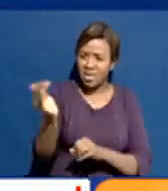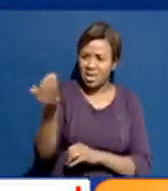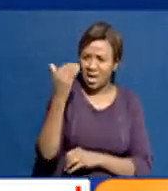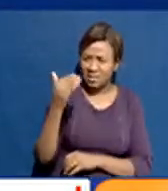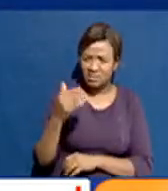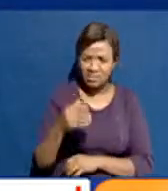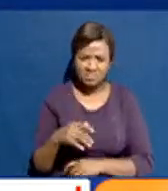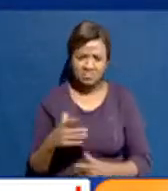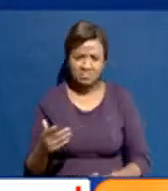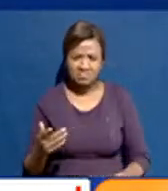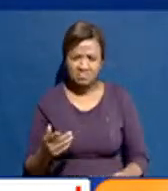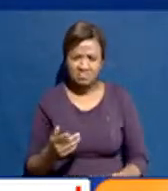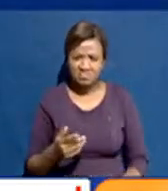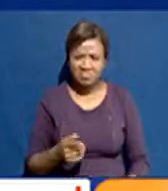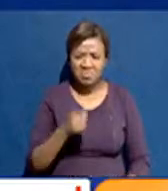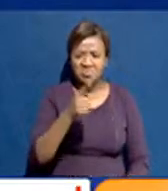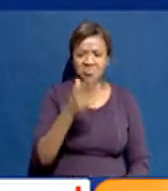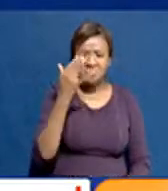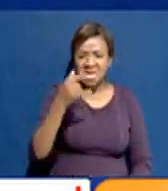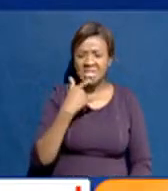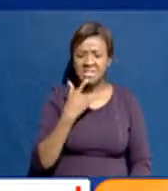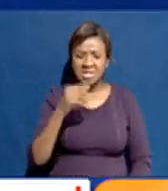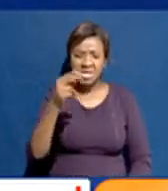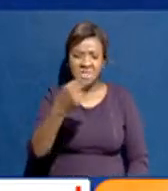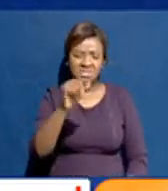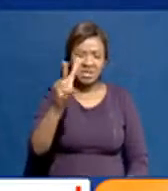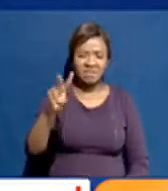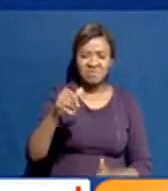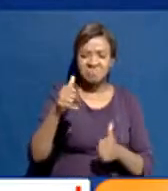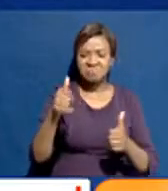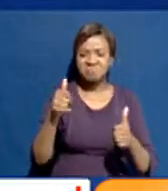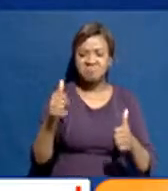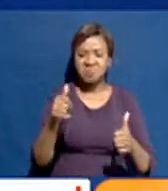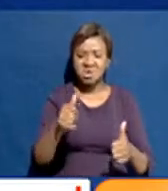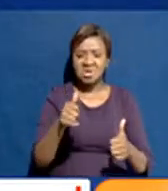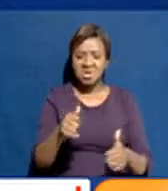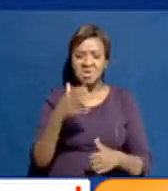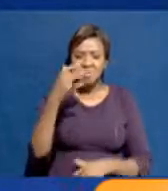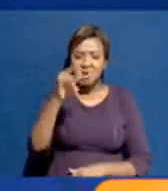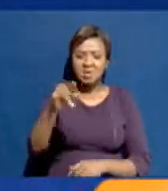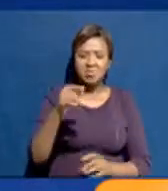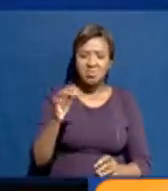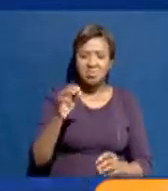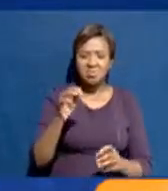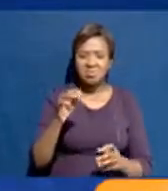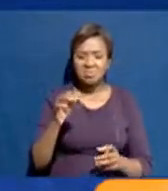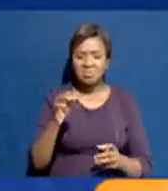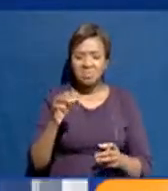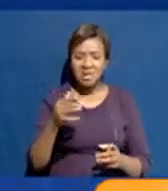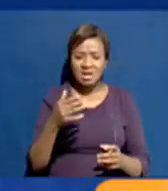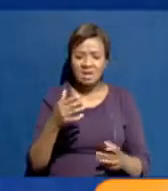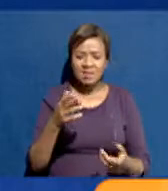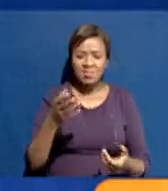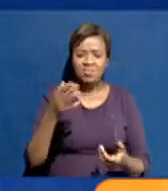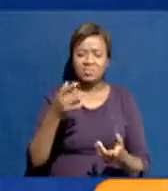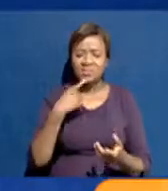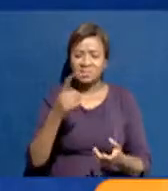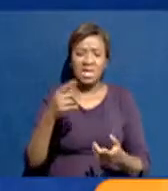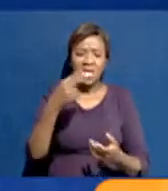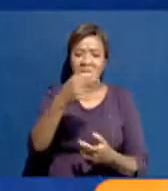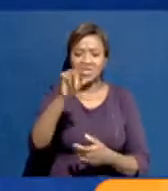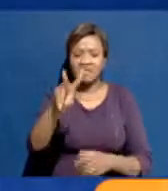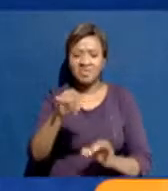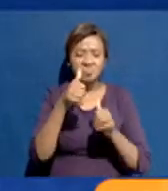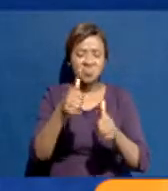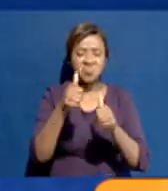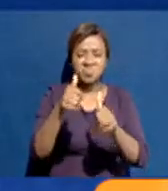are you sugarcoating HIV? Why are you making people to prefer getting HIV and fear pregnancy? I think right now where